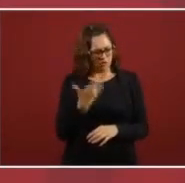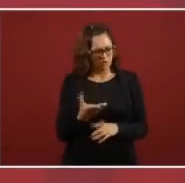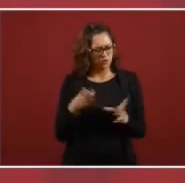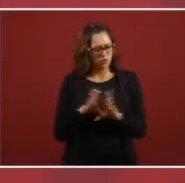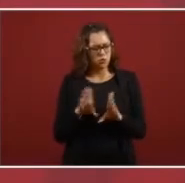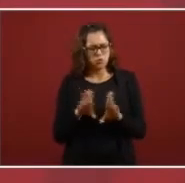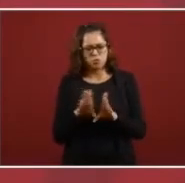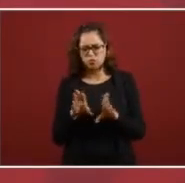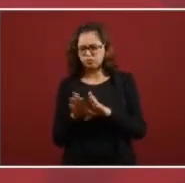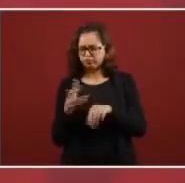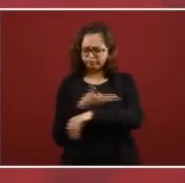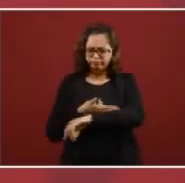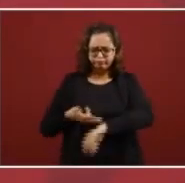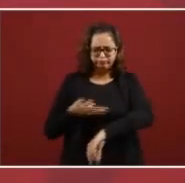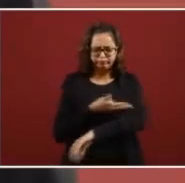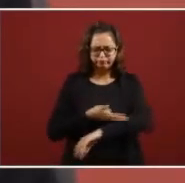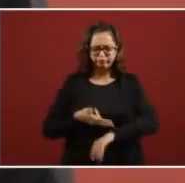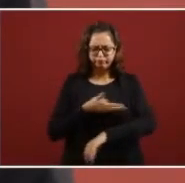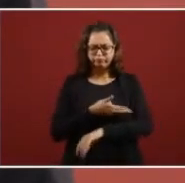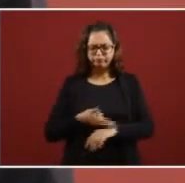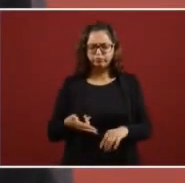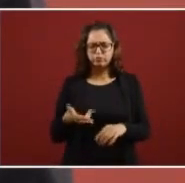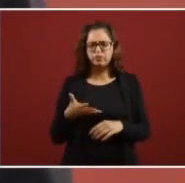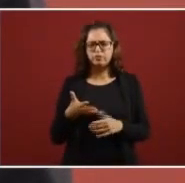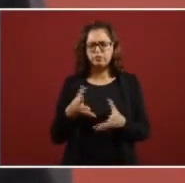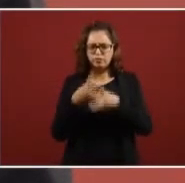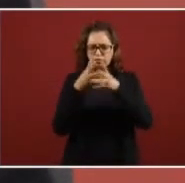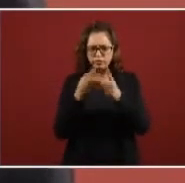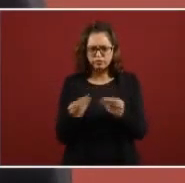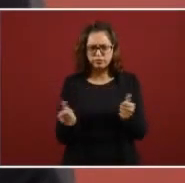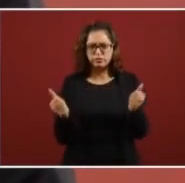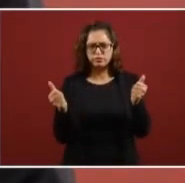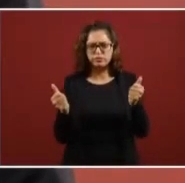de resolverlo ahora. So we're going to try to resolve it now.